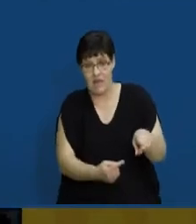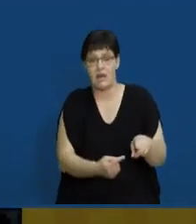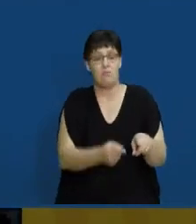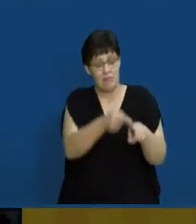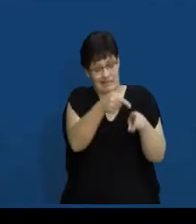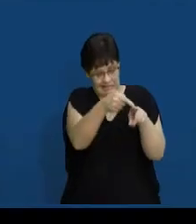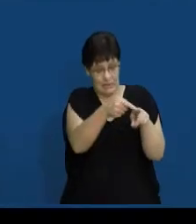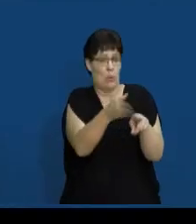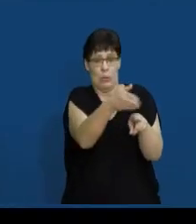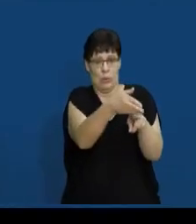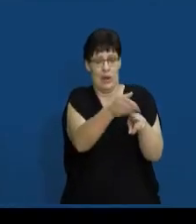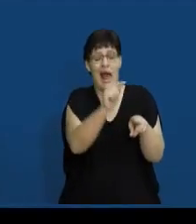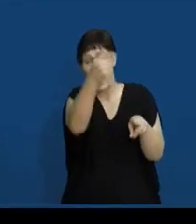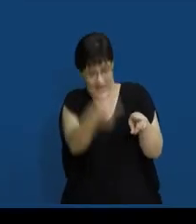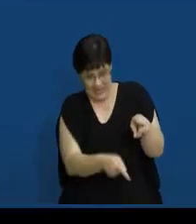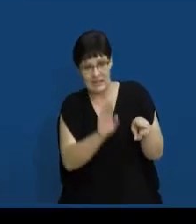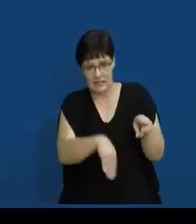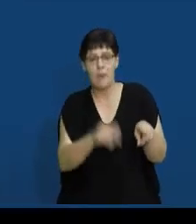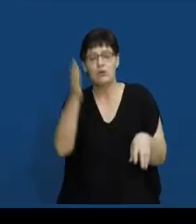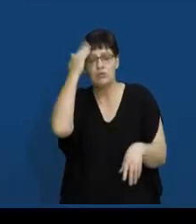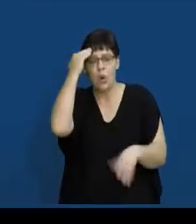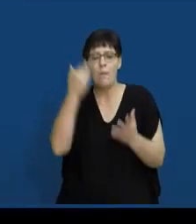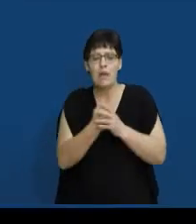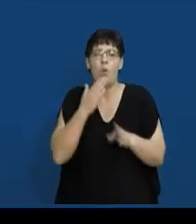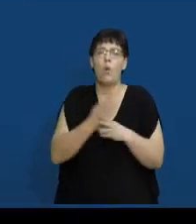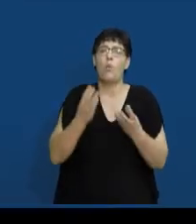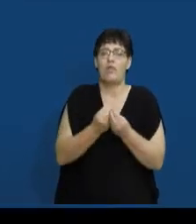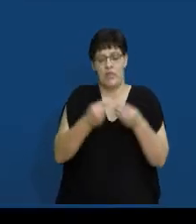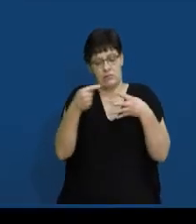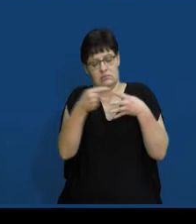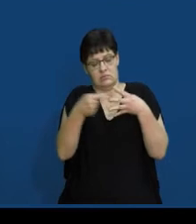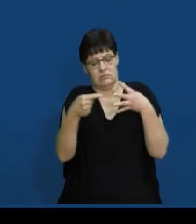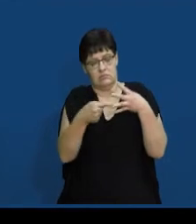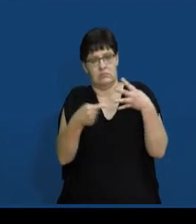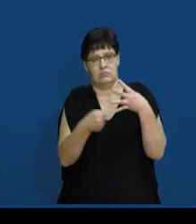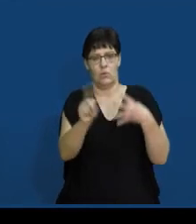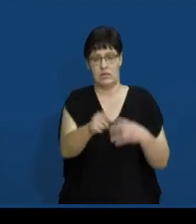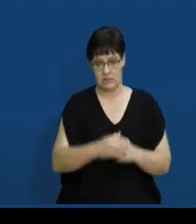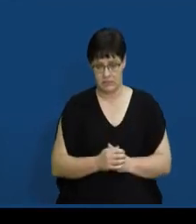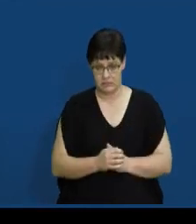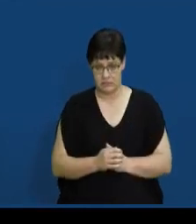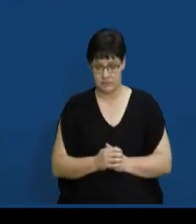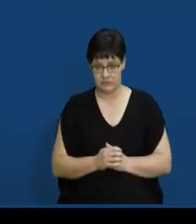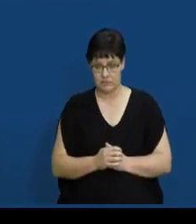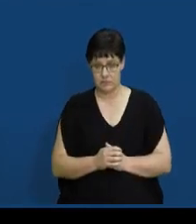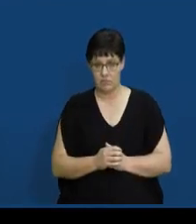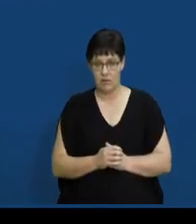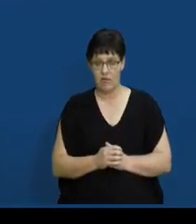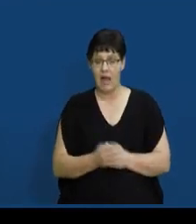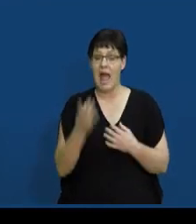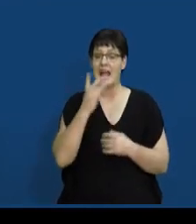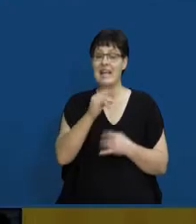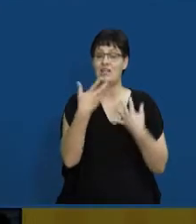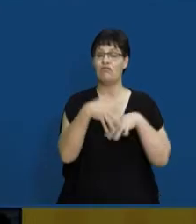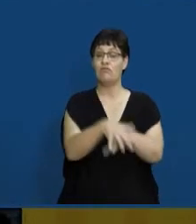which components are you working with. Remember, when you're dealing with the cash flow